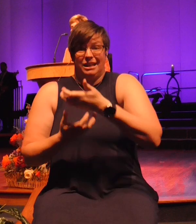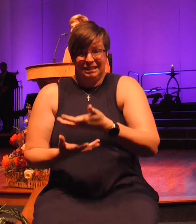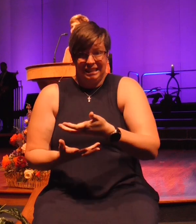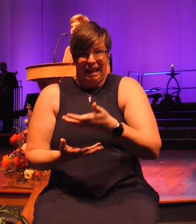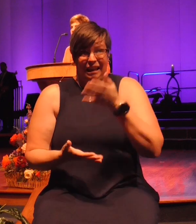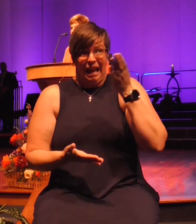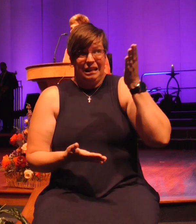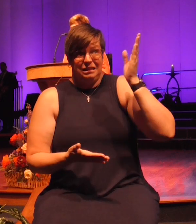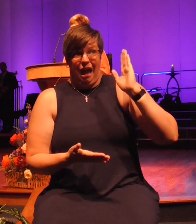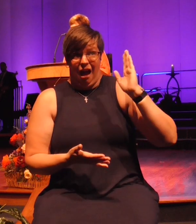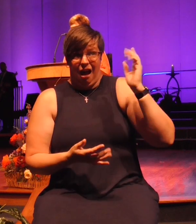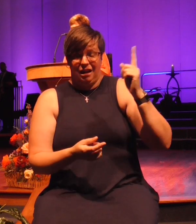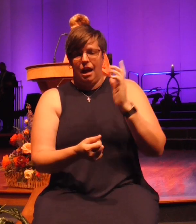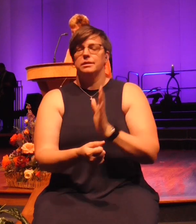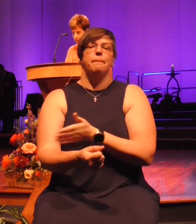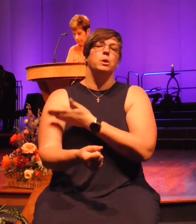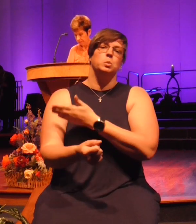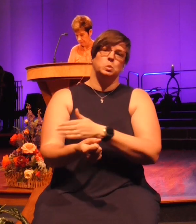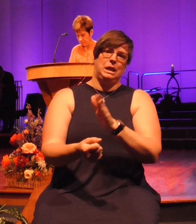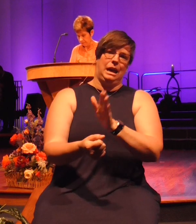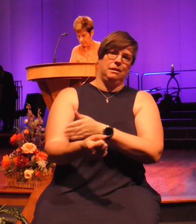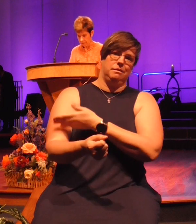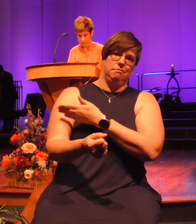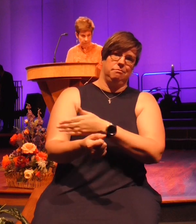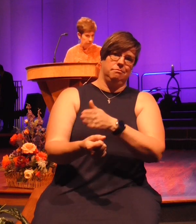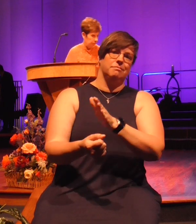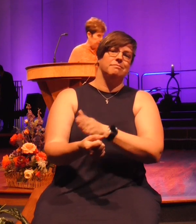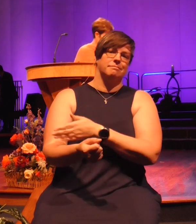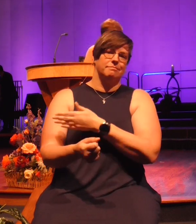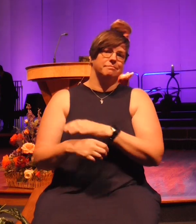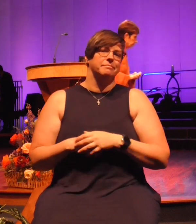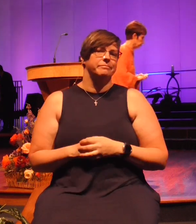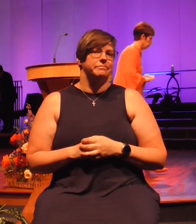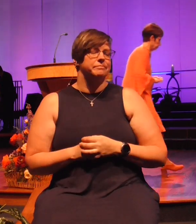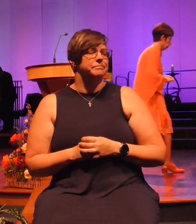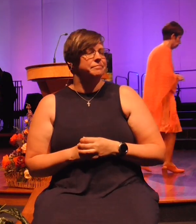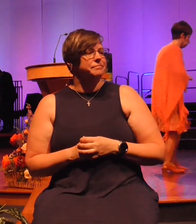inexpressible, is music.